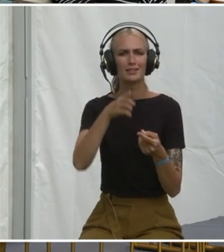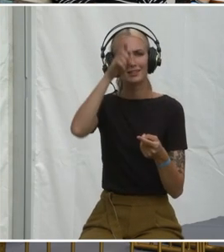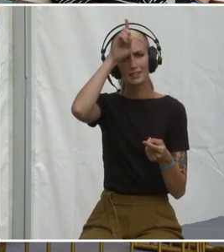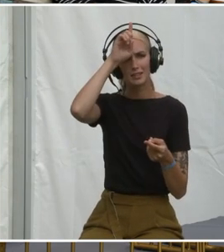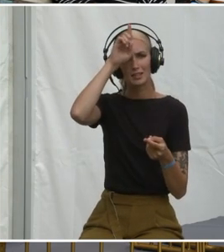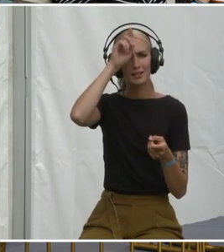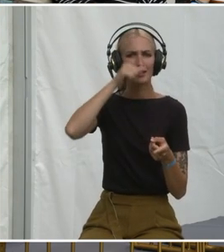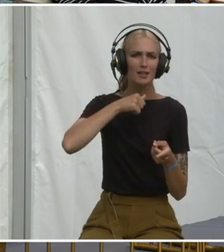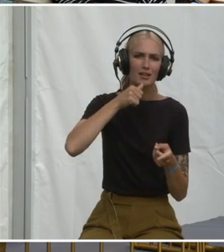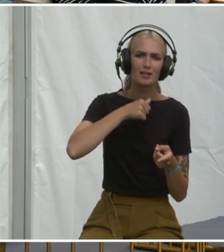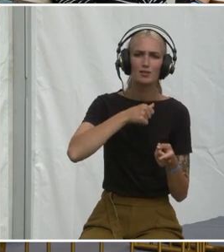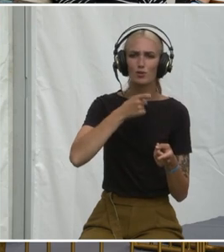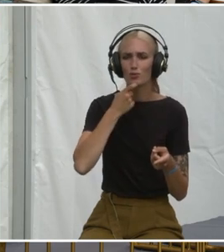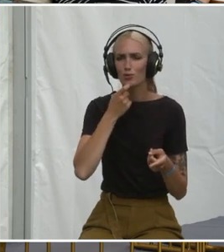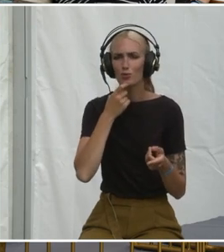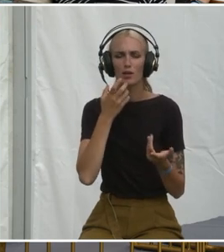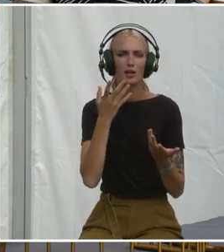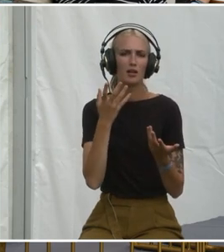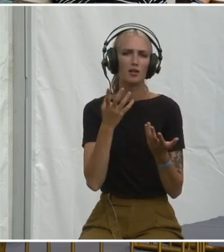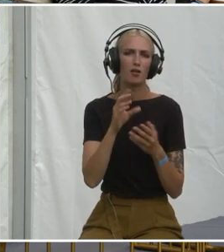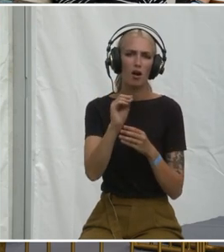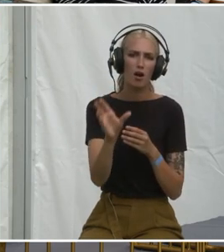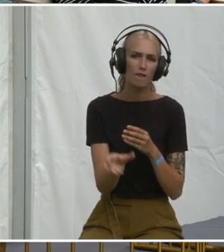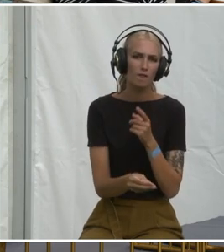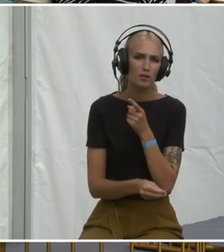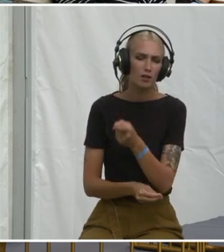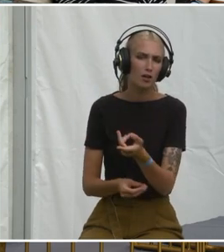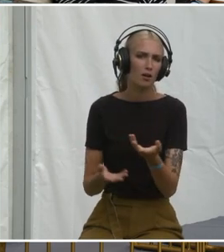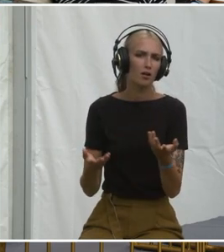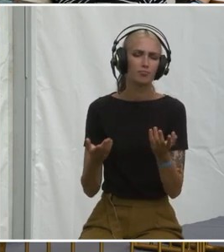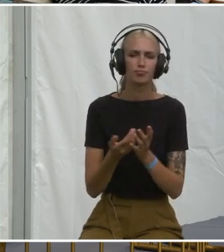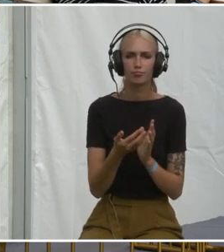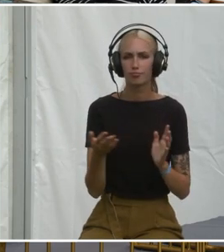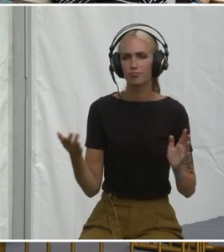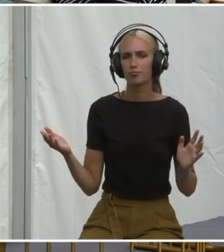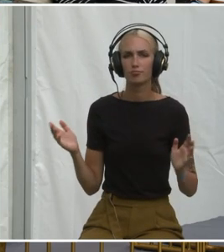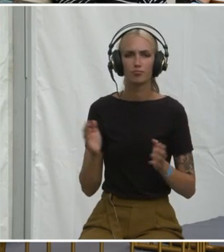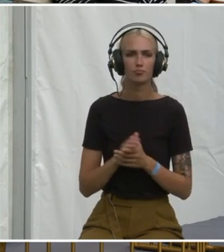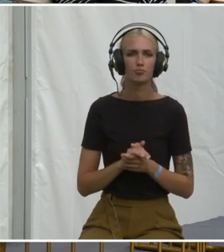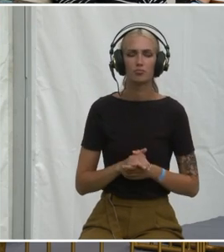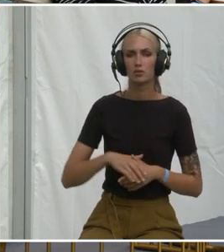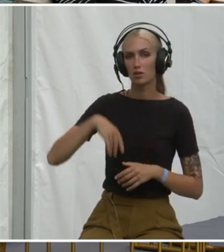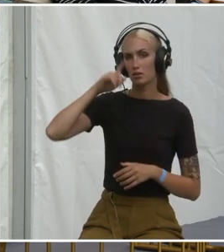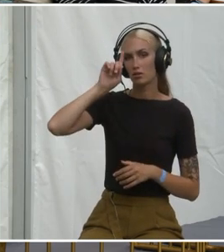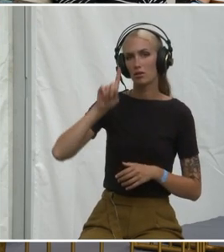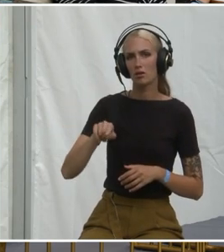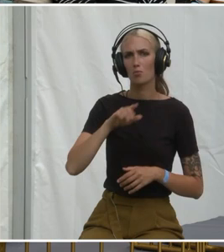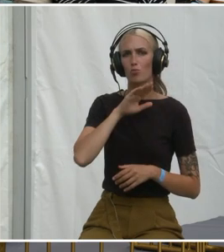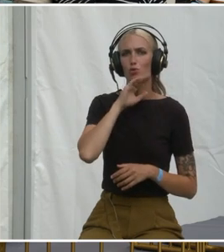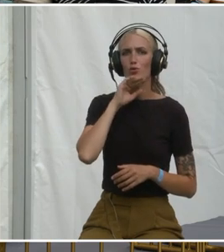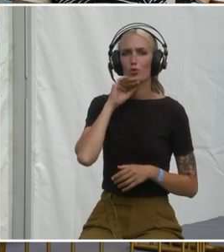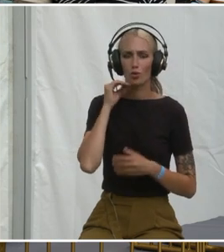Estonia, Finland, but also in the African countries. So he has lots of knowledge to share with